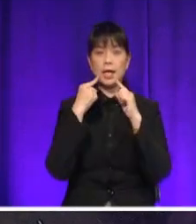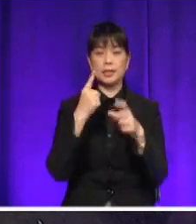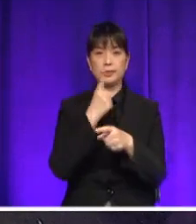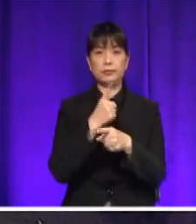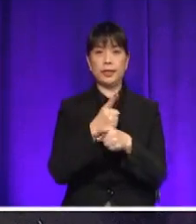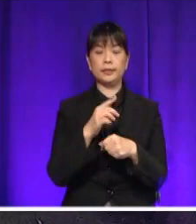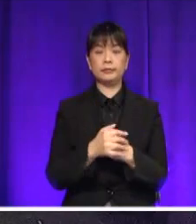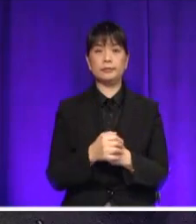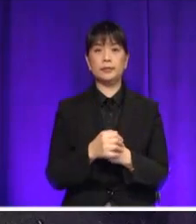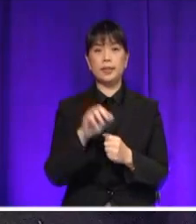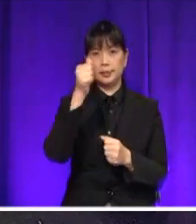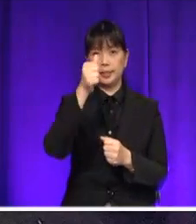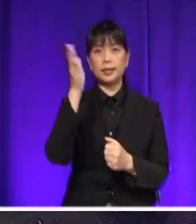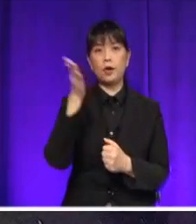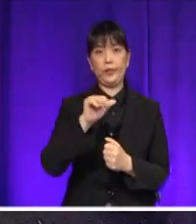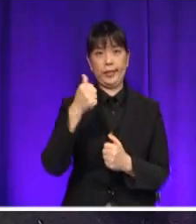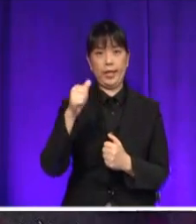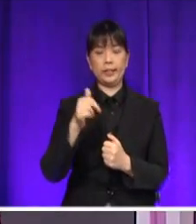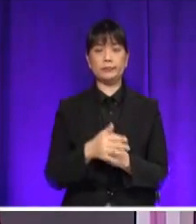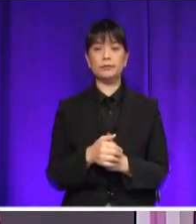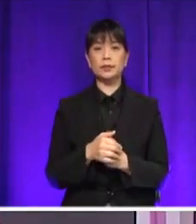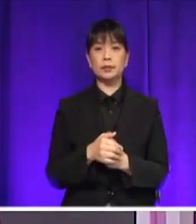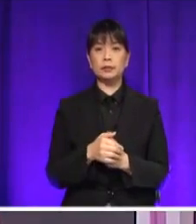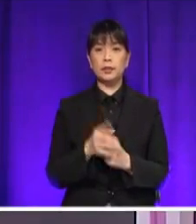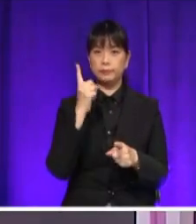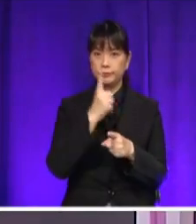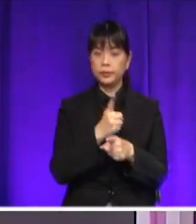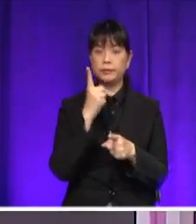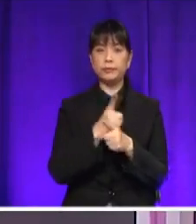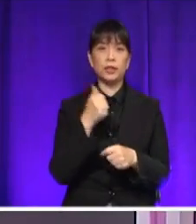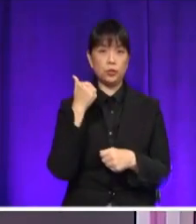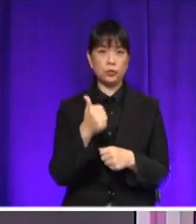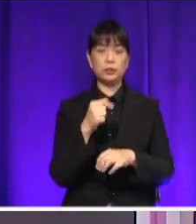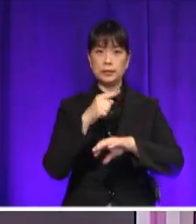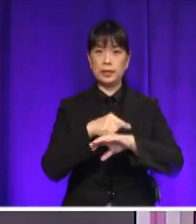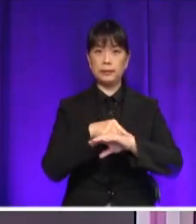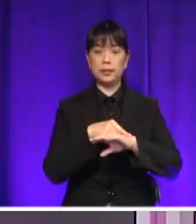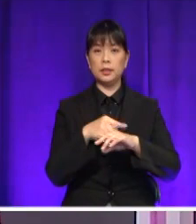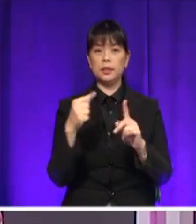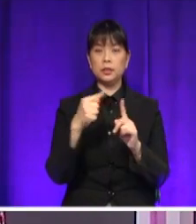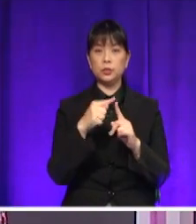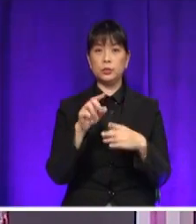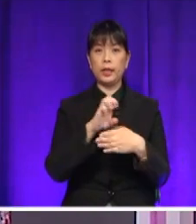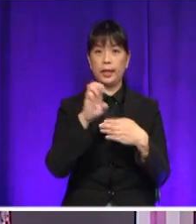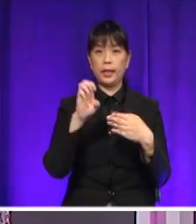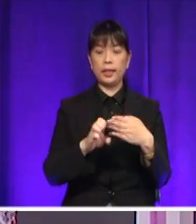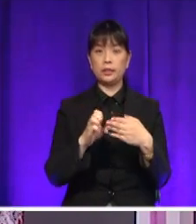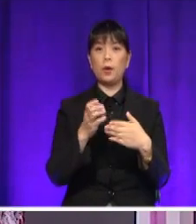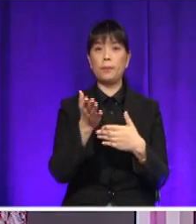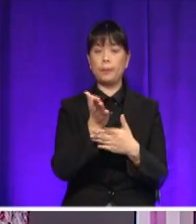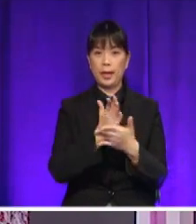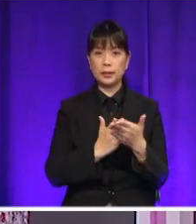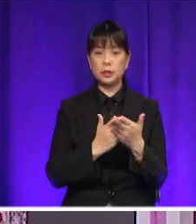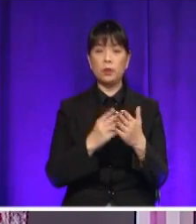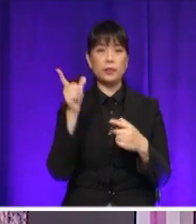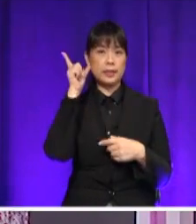That's 10 out of 10. And that's a really good timing to end our part of the listening